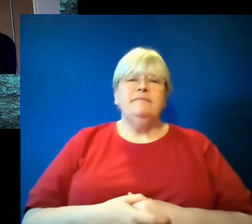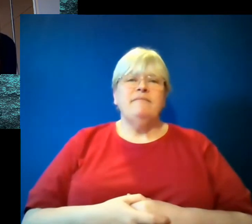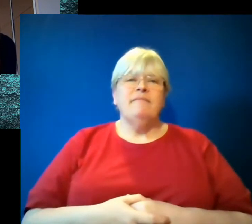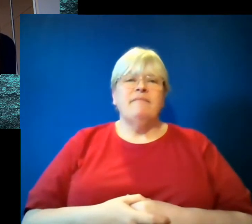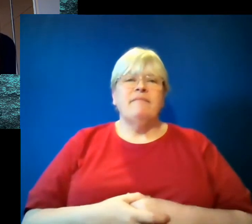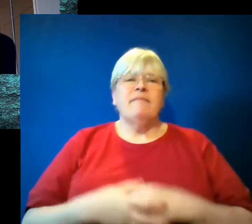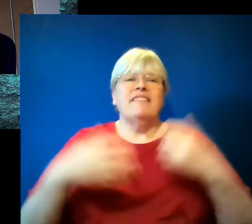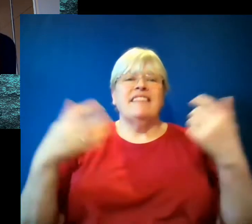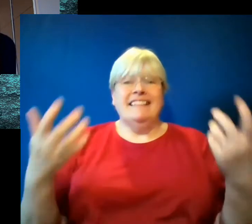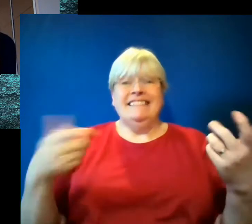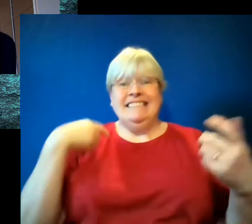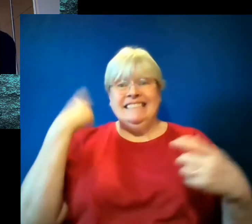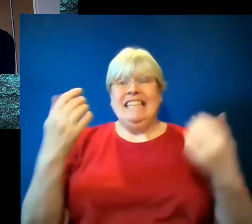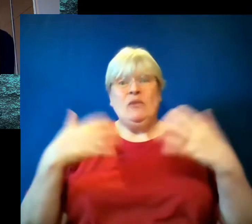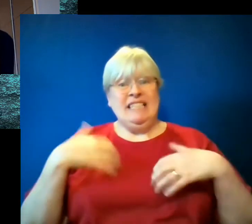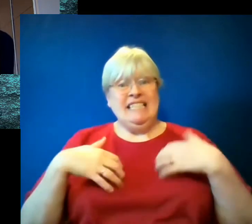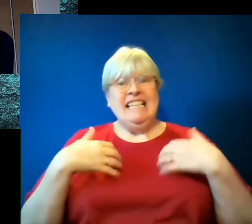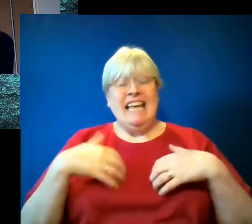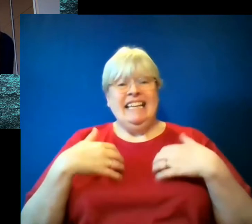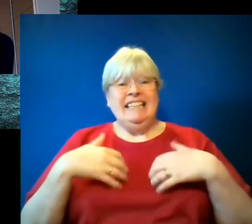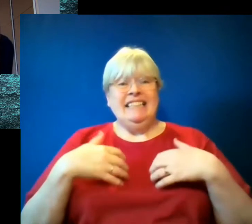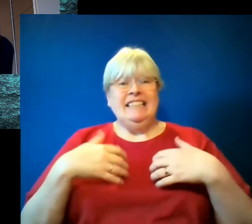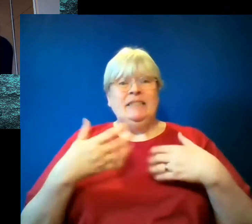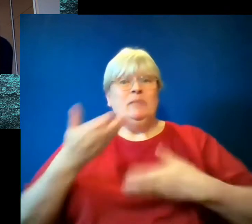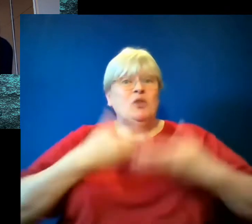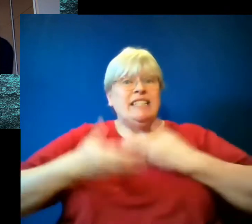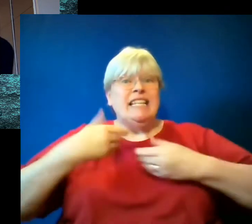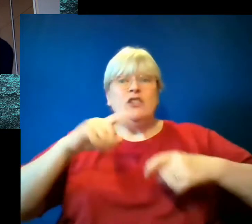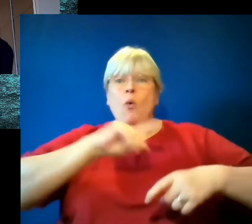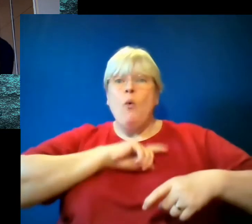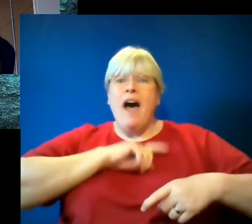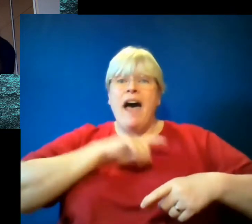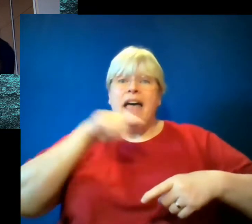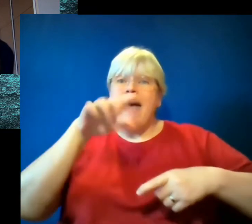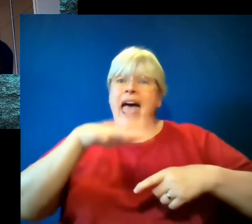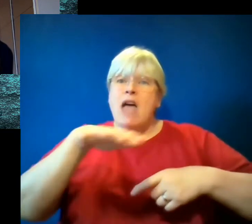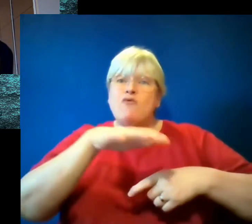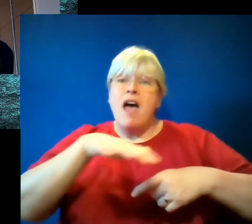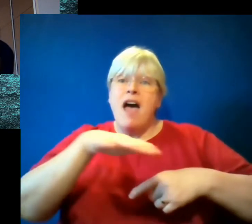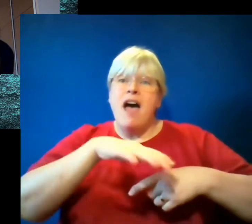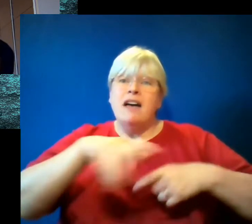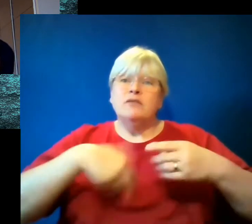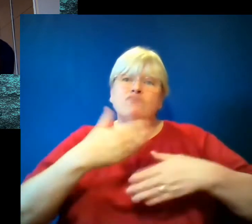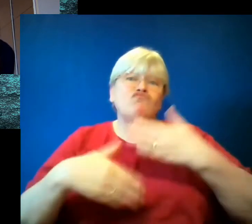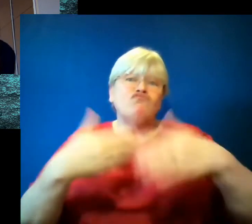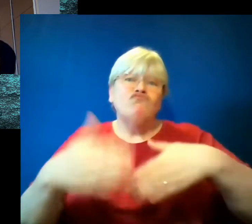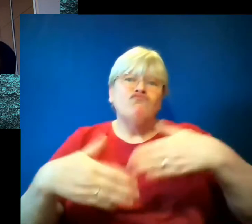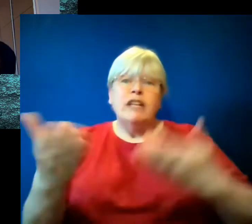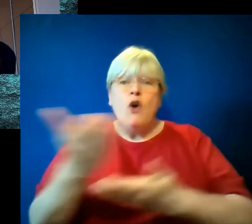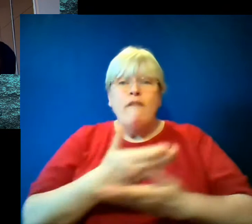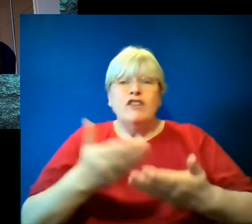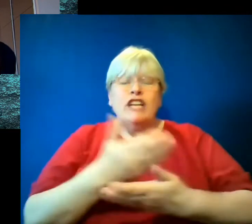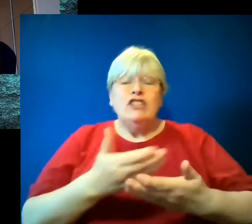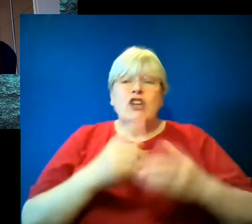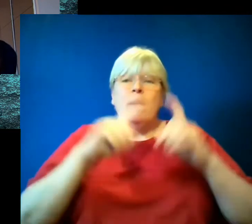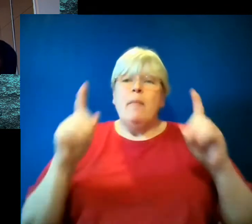sound quite exciting, and maybe you'll tell us why that particular area as we go on in this conversation. But although I